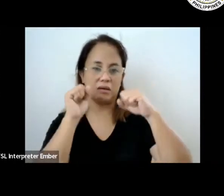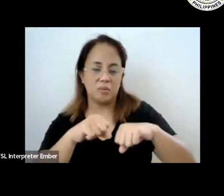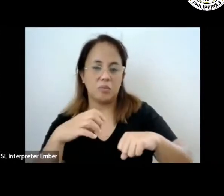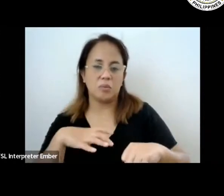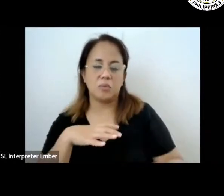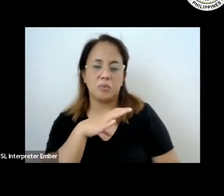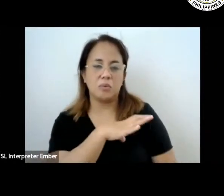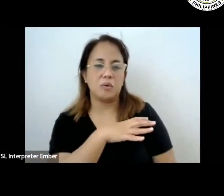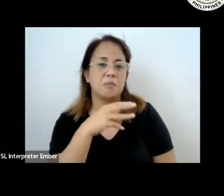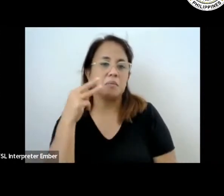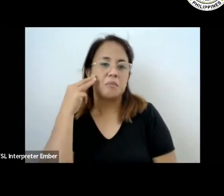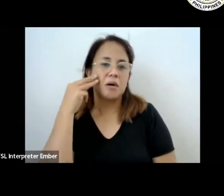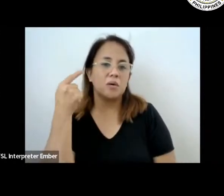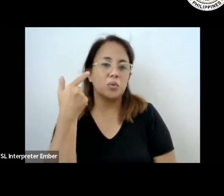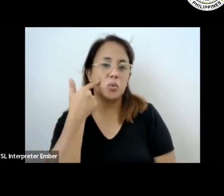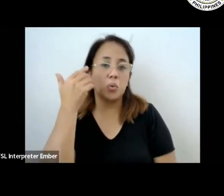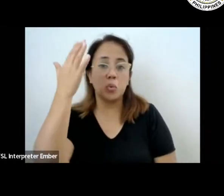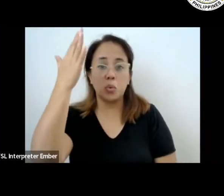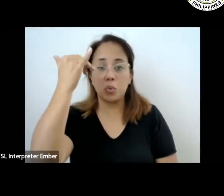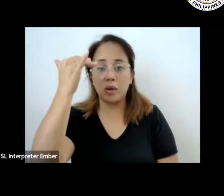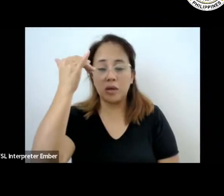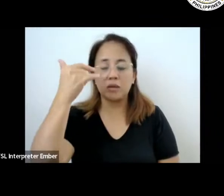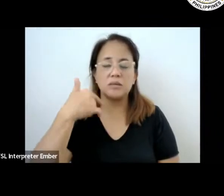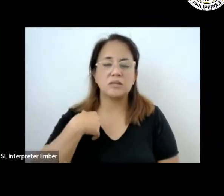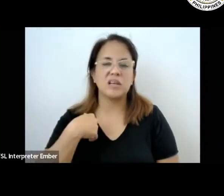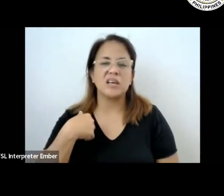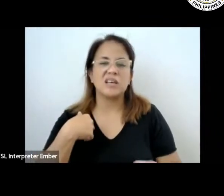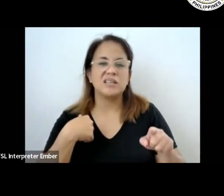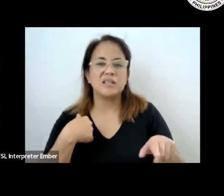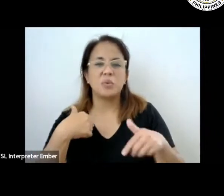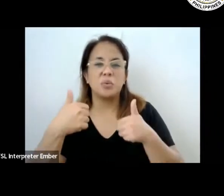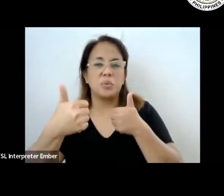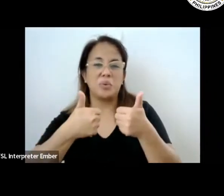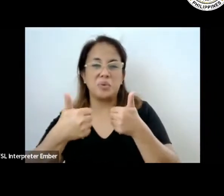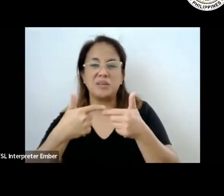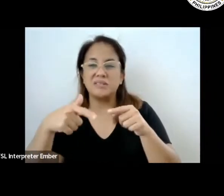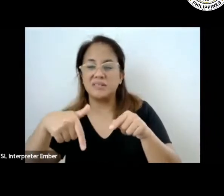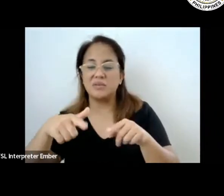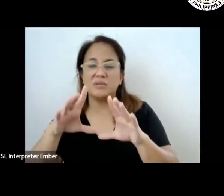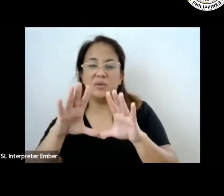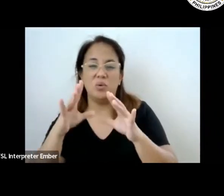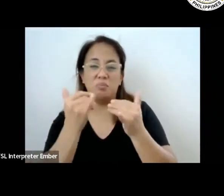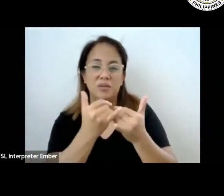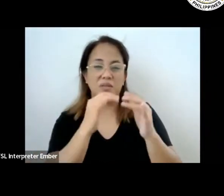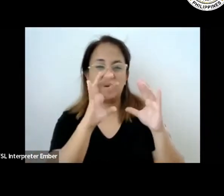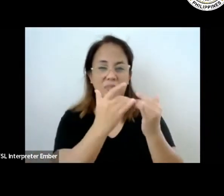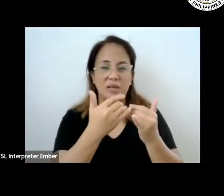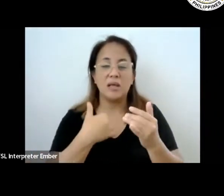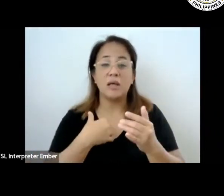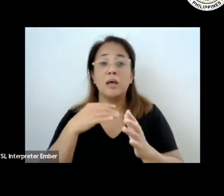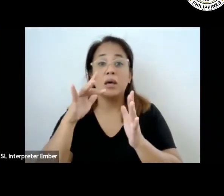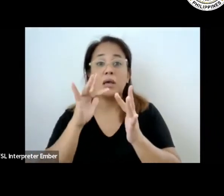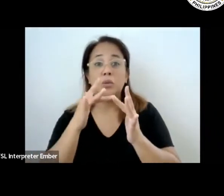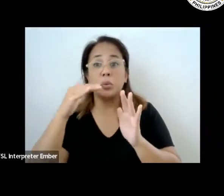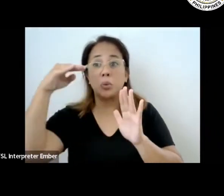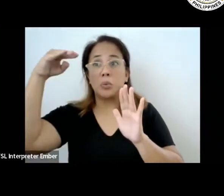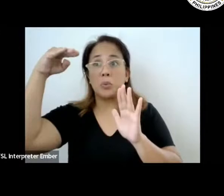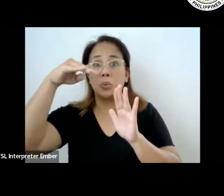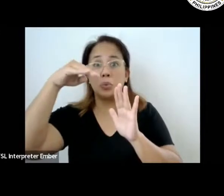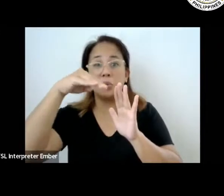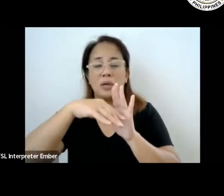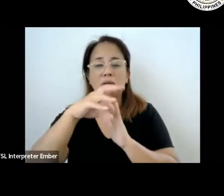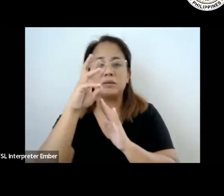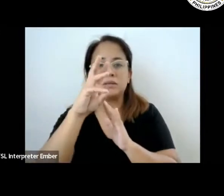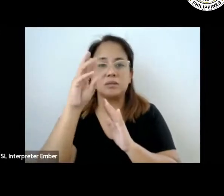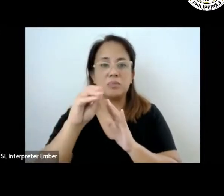Go. Because of competition right now in the industry, internet rates has been going down significantly by 60% for